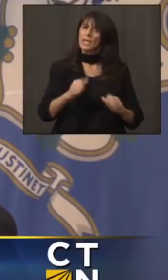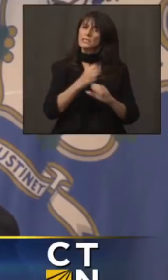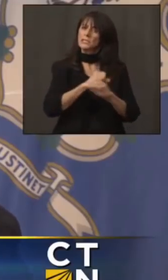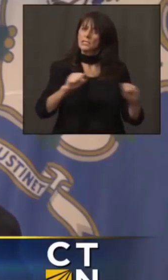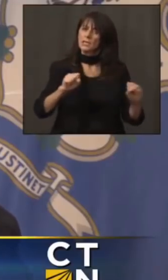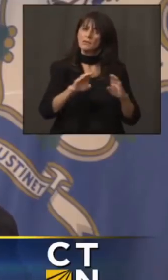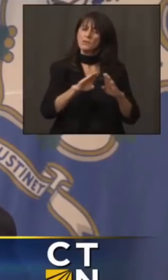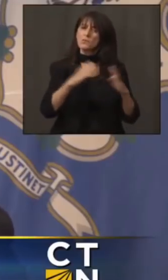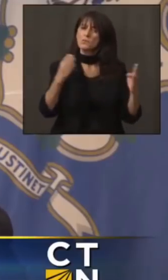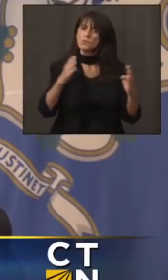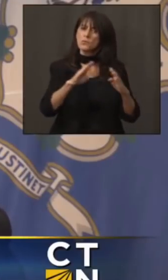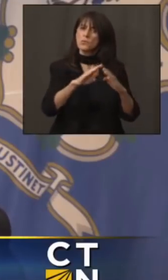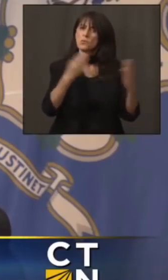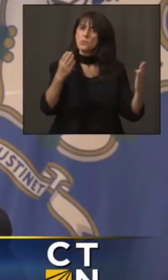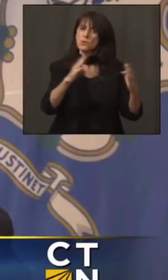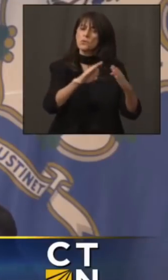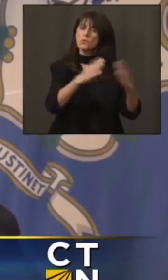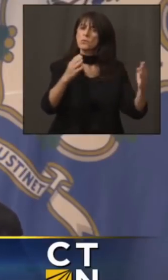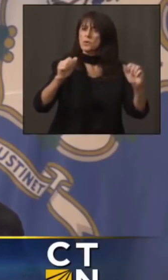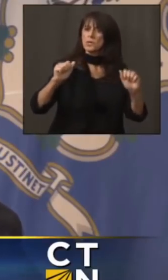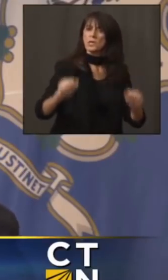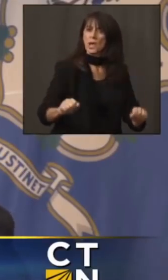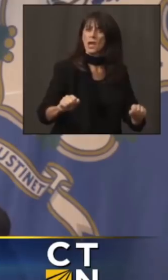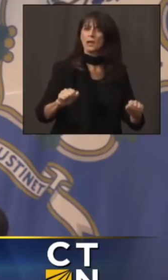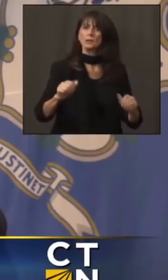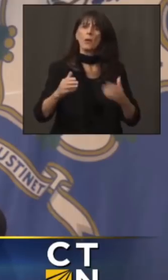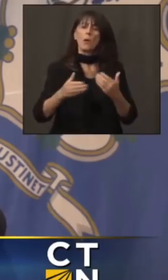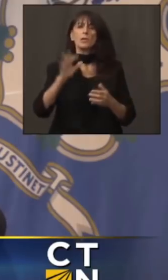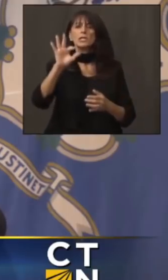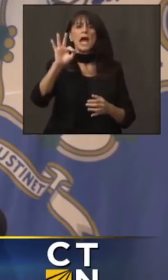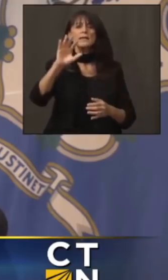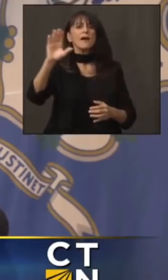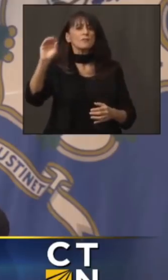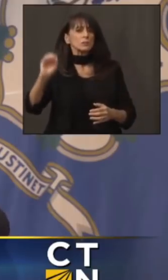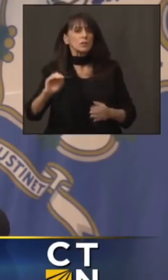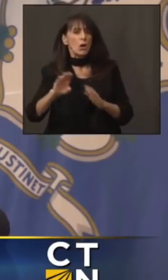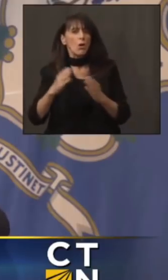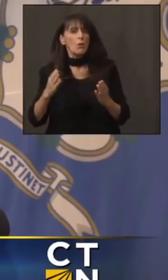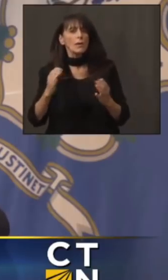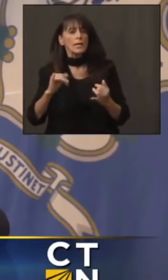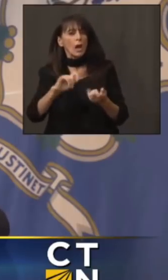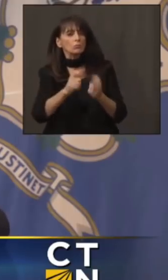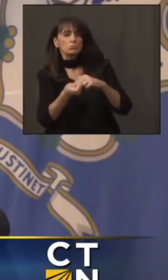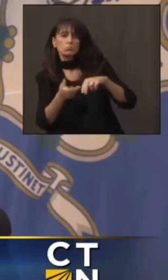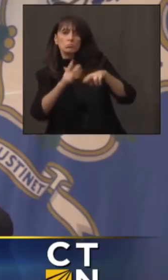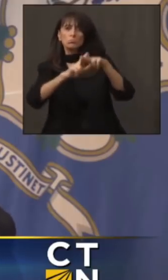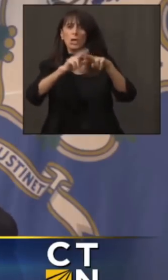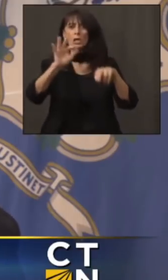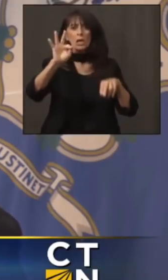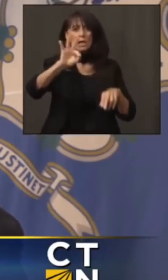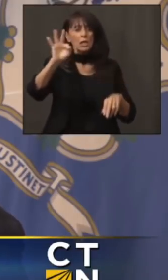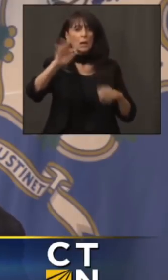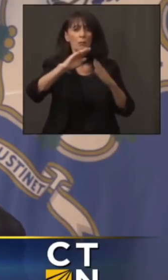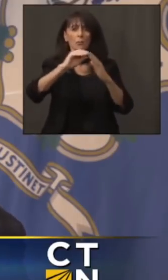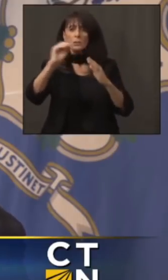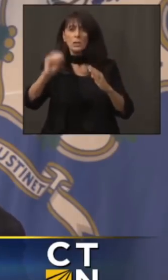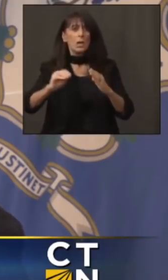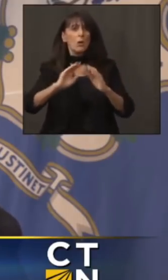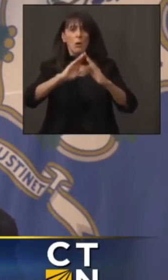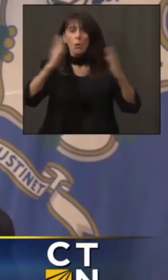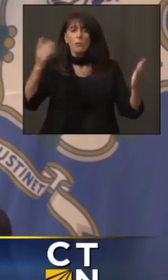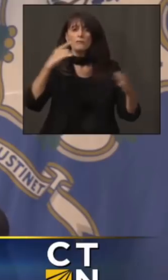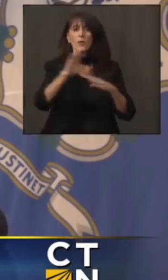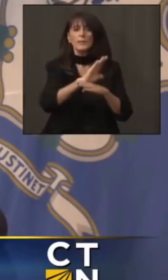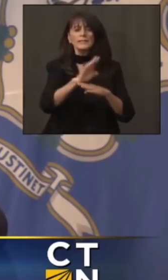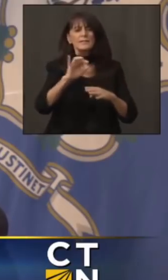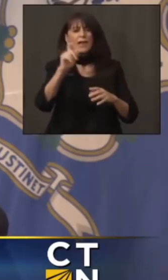We got 95% of our economy open now. Now we're going to 99% of our economy. So if we have to make some